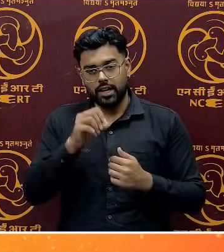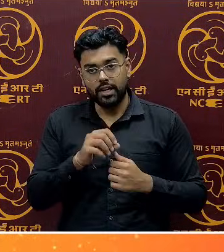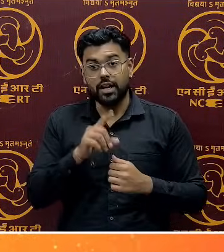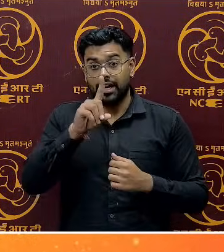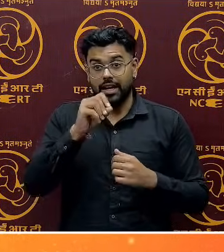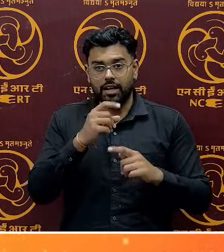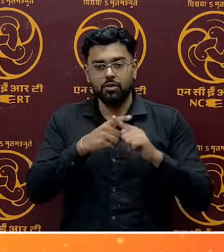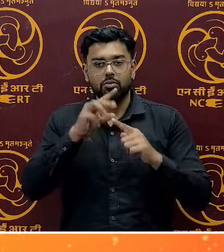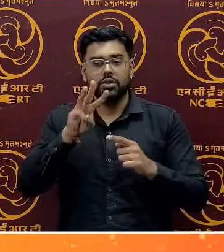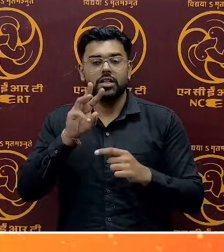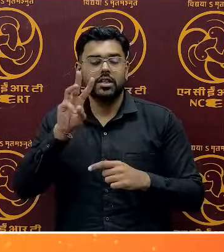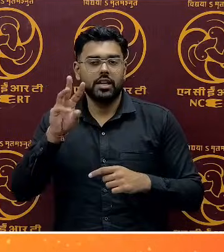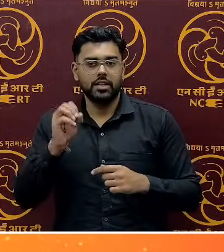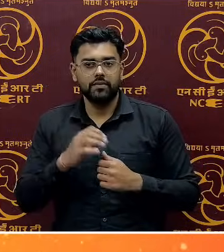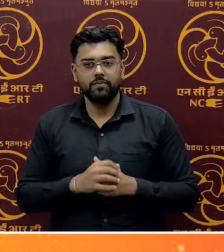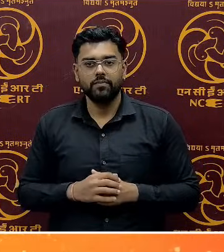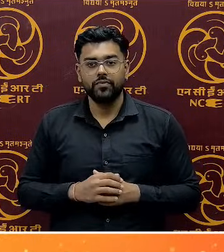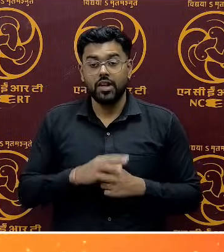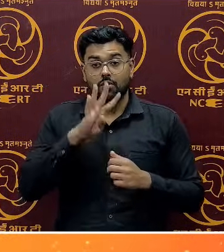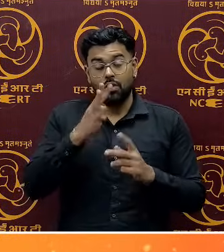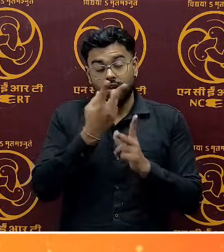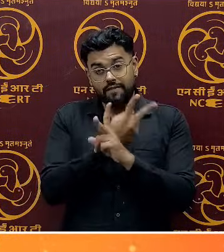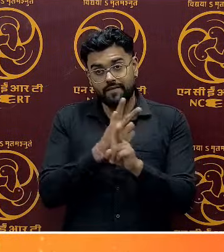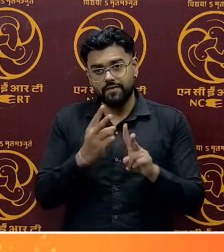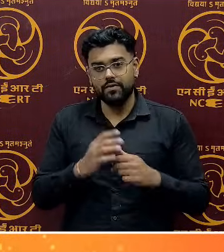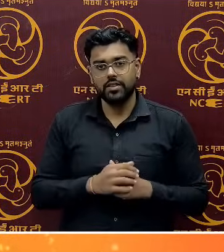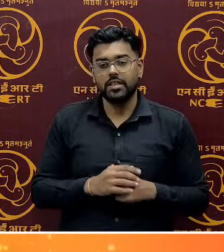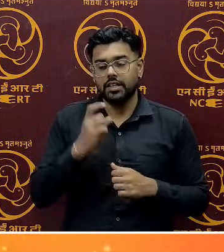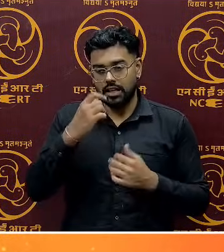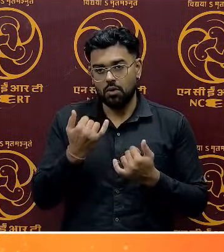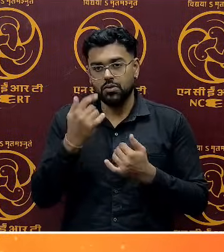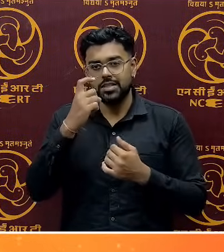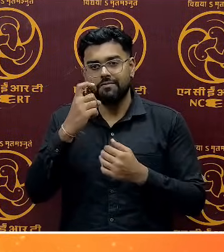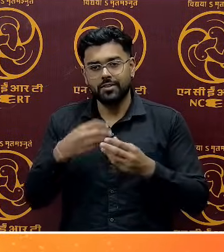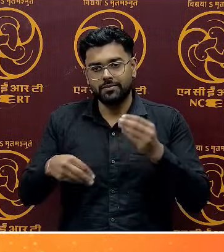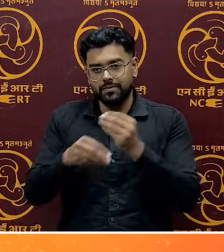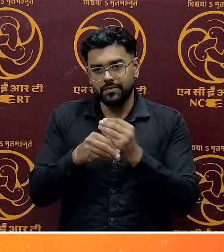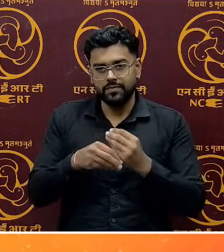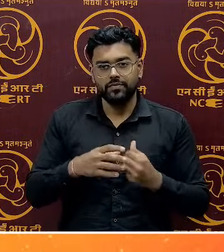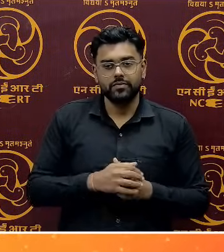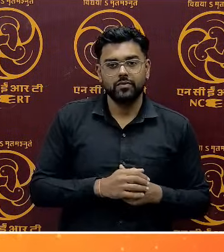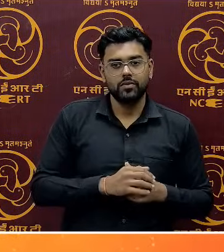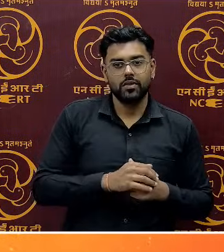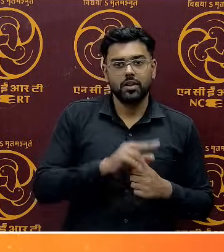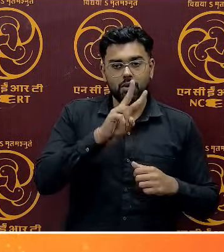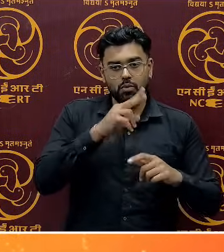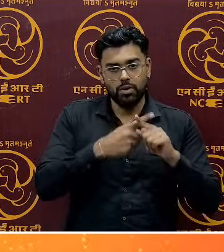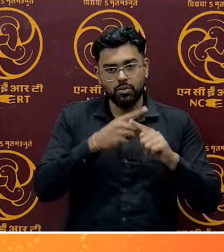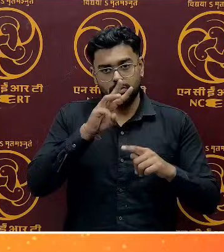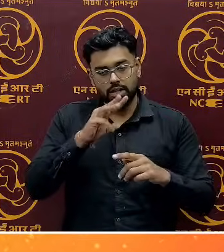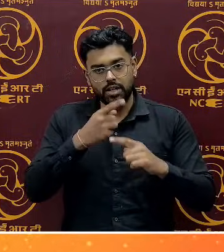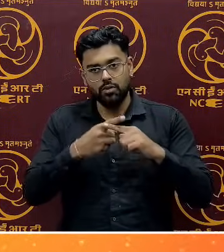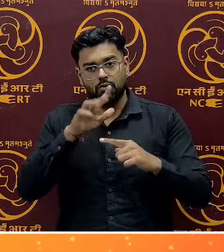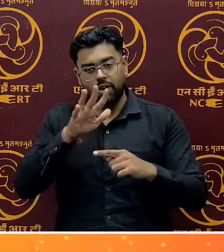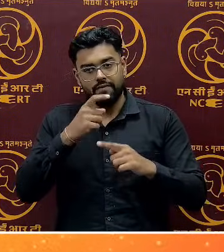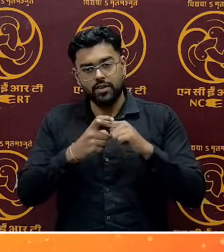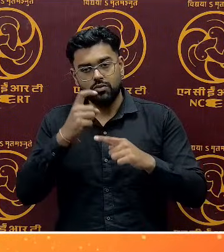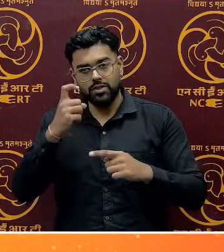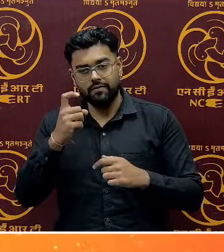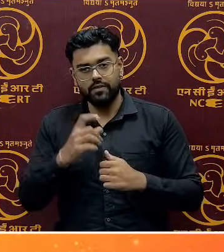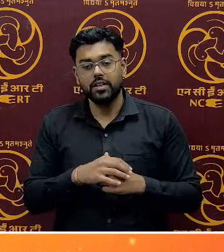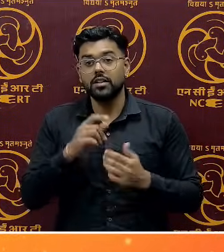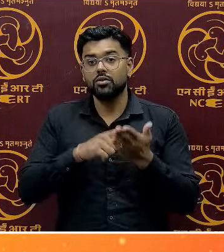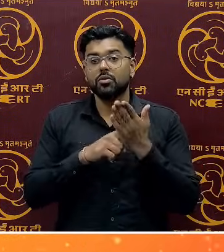Okay. 4 different prime numbers. I will include 7 also now. 2 into 3 into 5 into 7 gives me